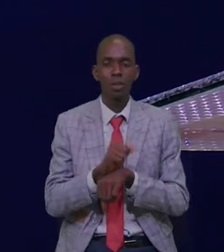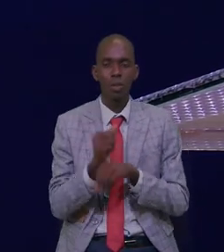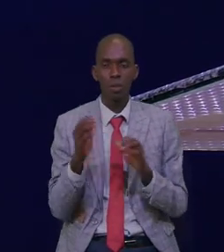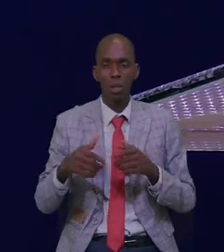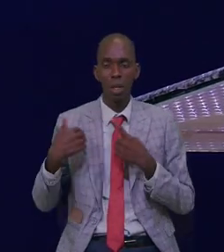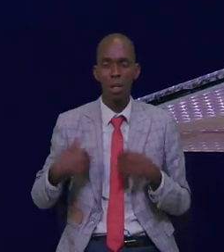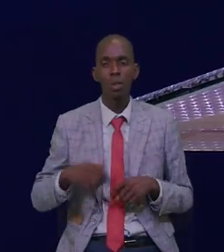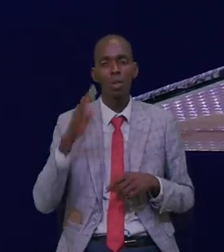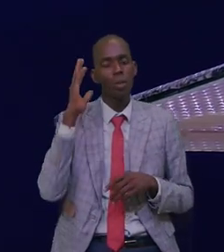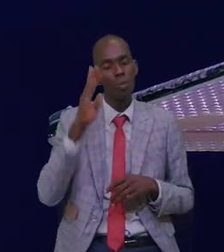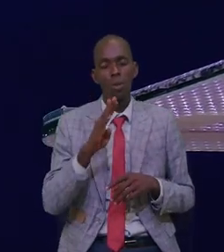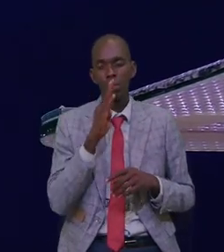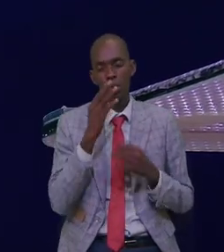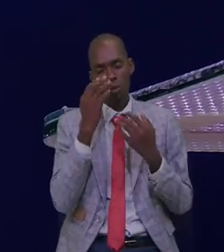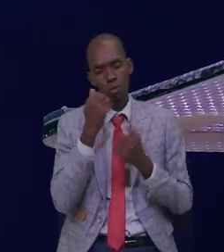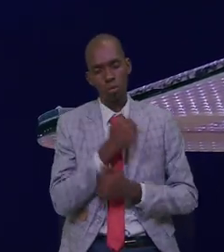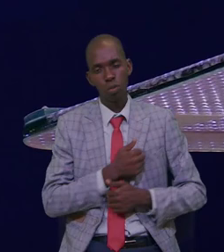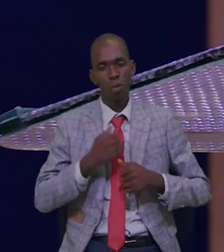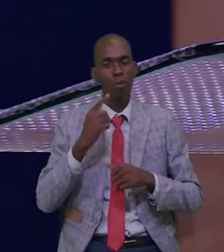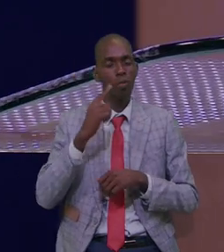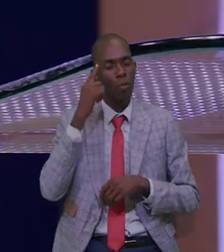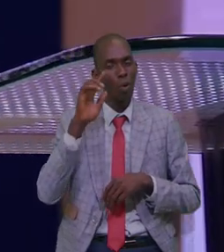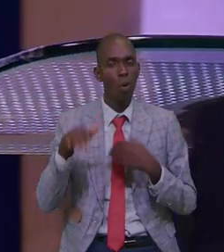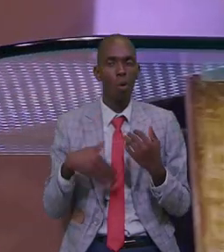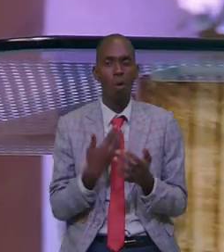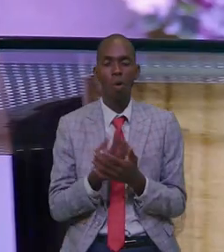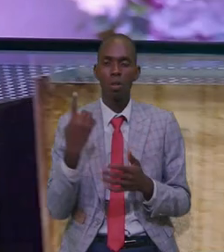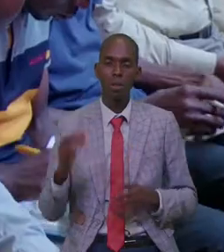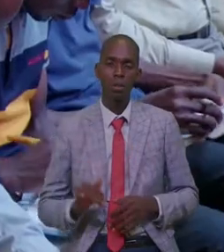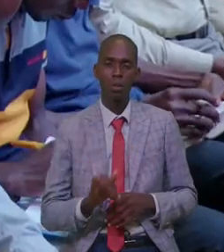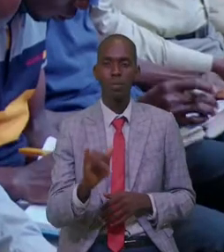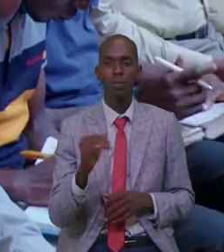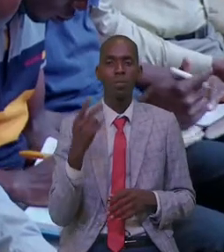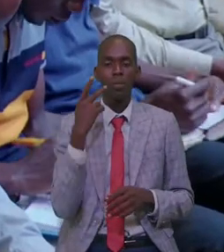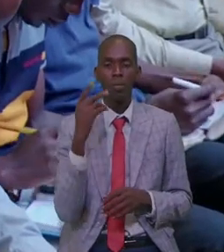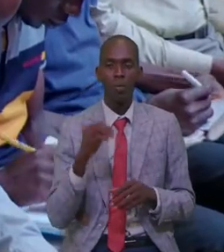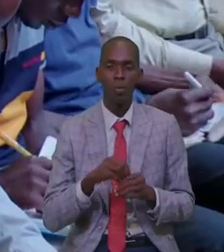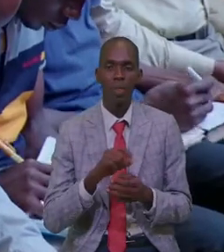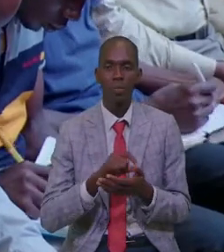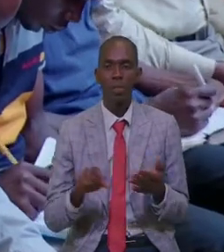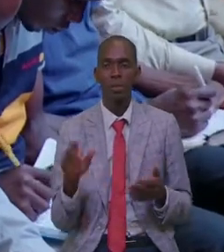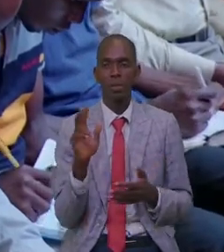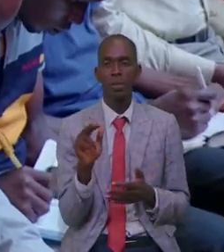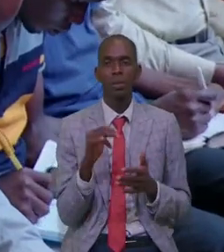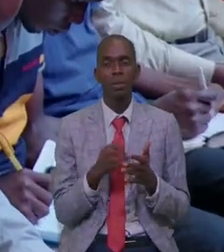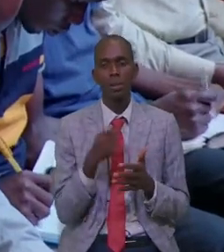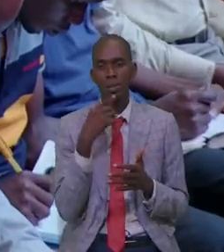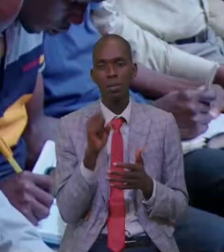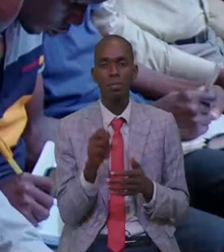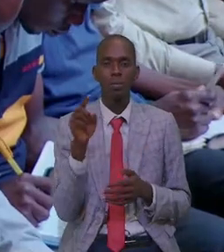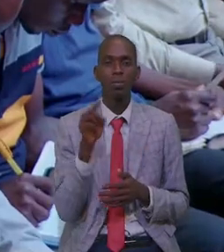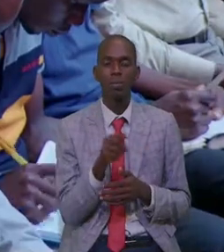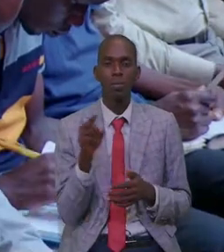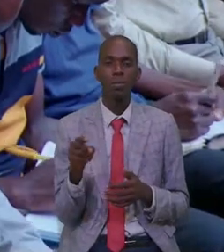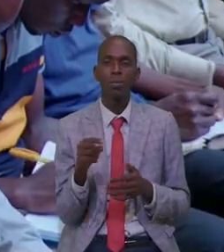regret for all eternity. It tells us in verse 13, it says, therefore it